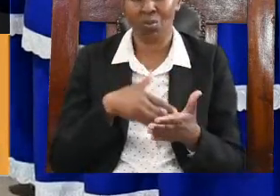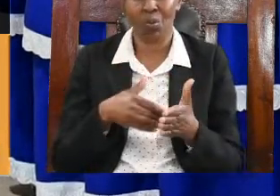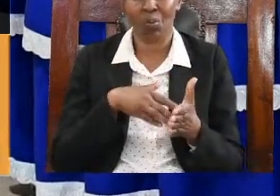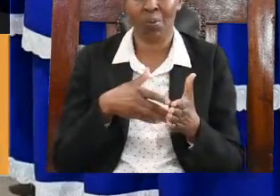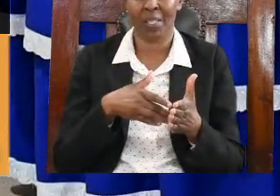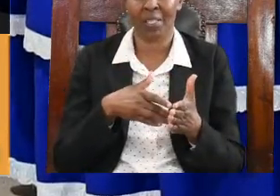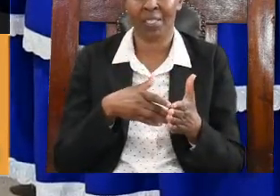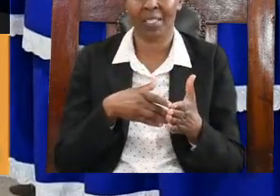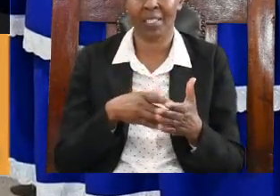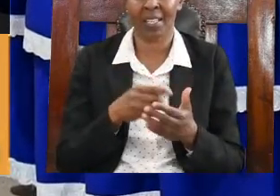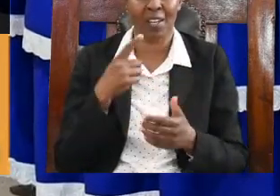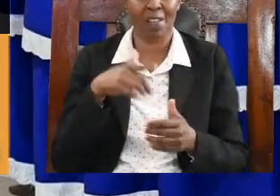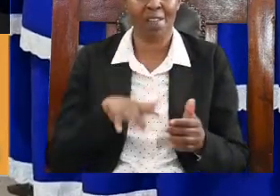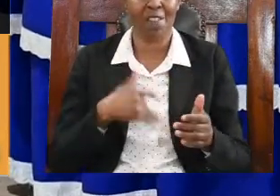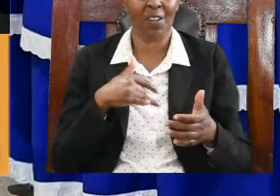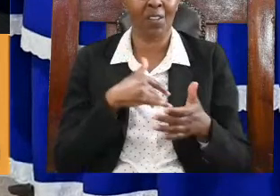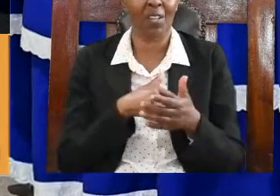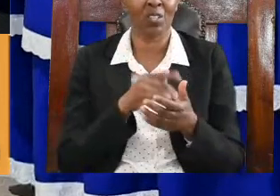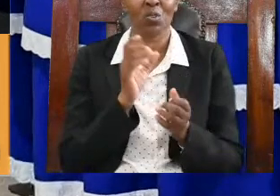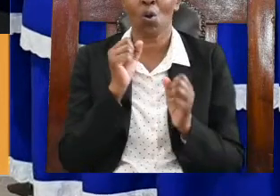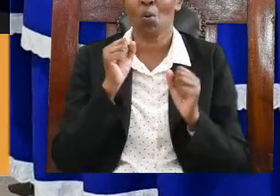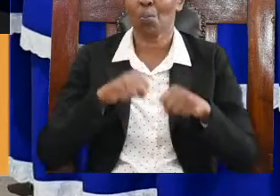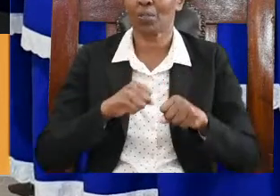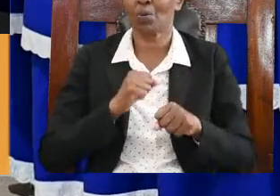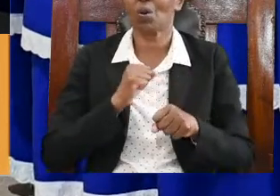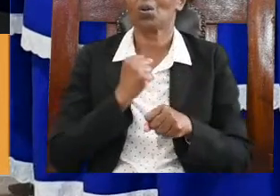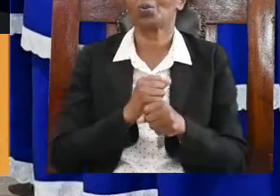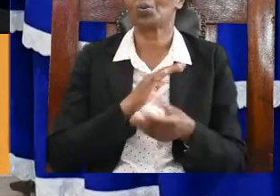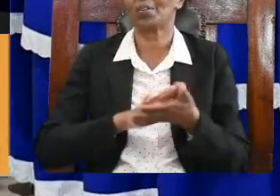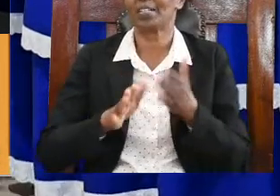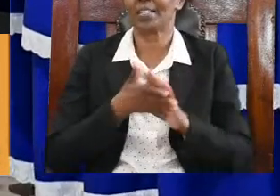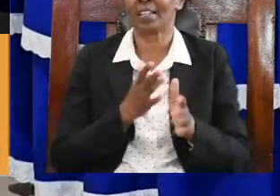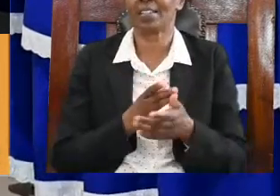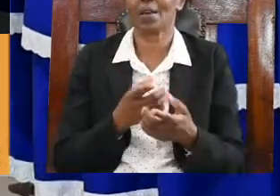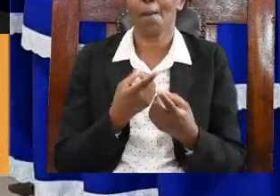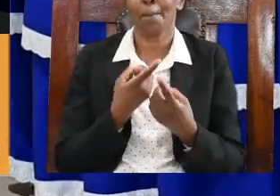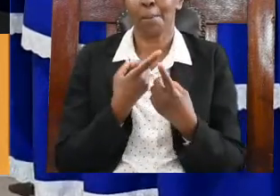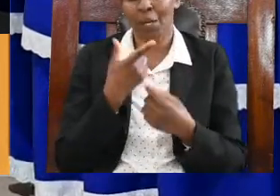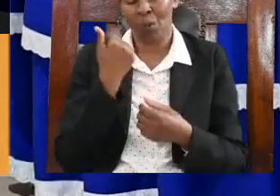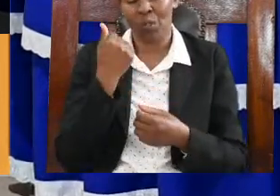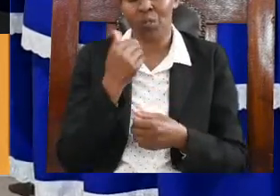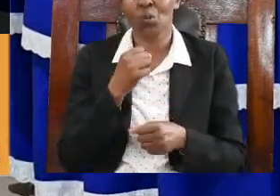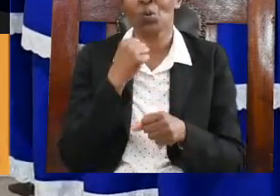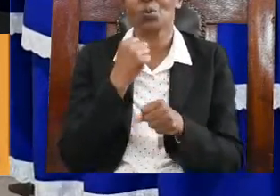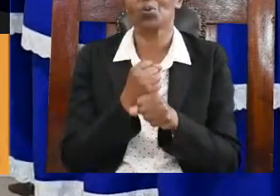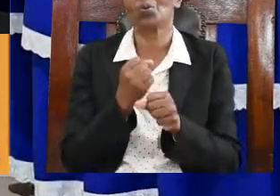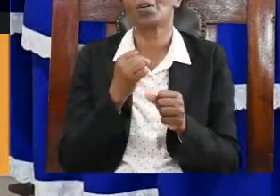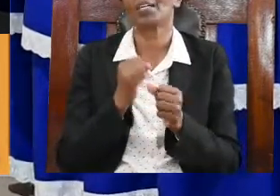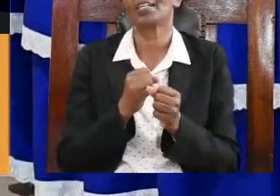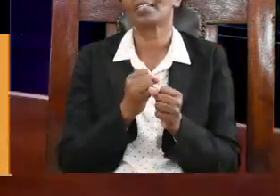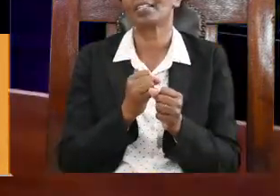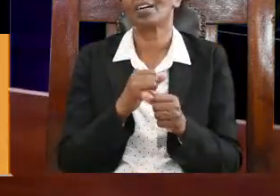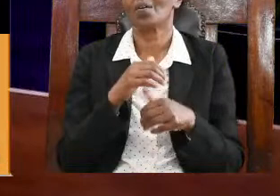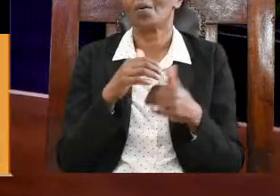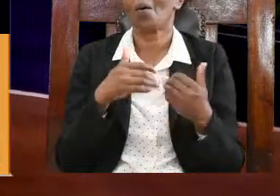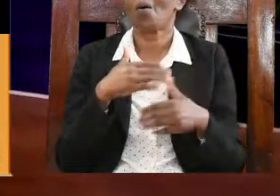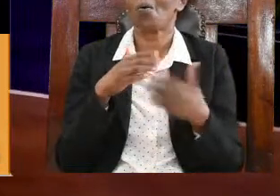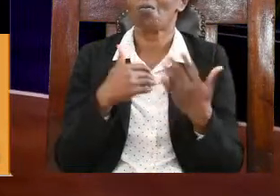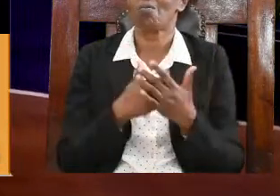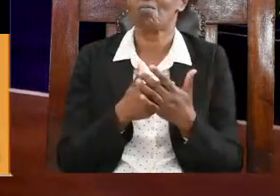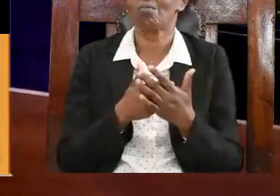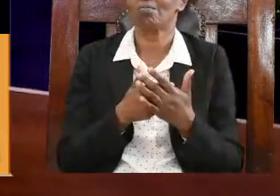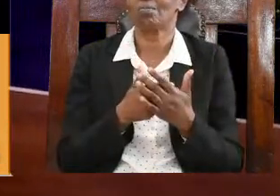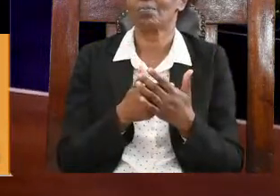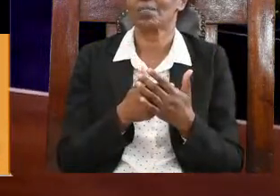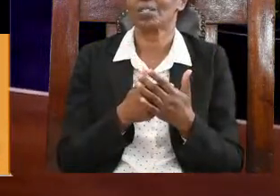not be able to do what the Lord allotted me to do, because I will do it whether the devil liked it or not.